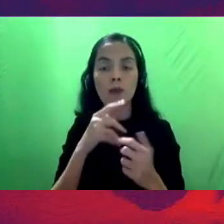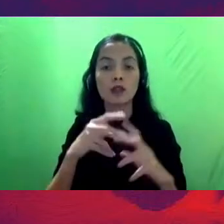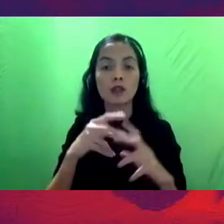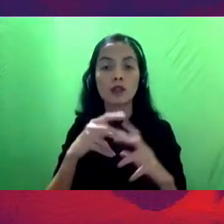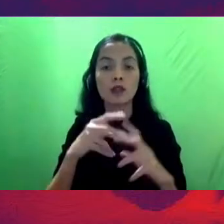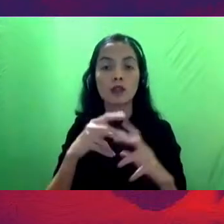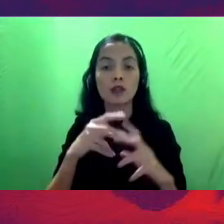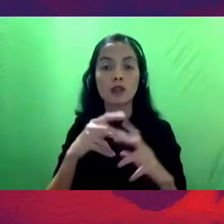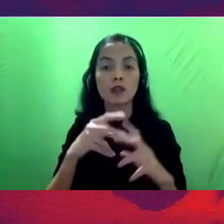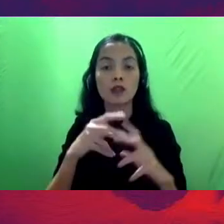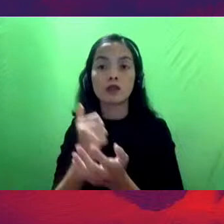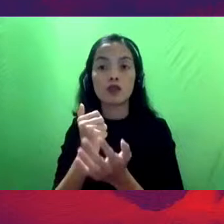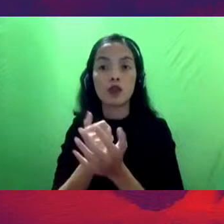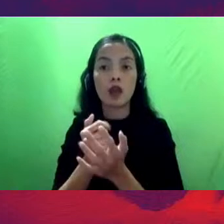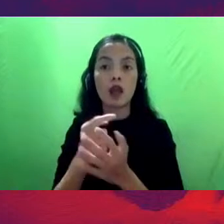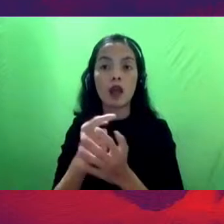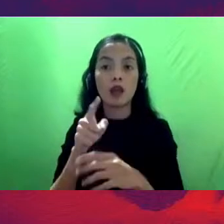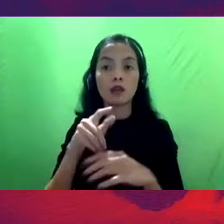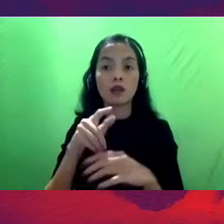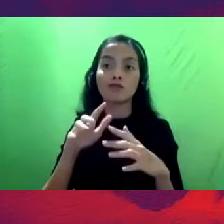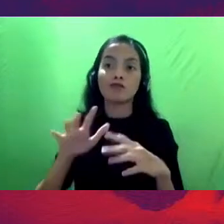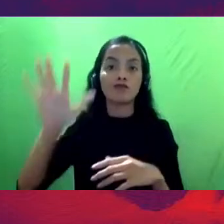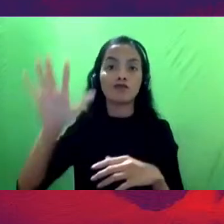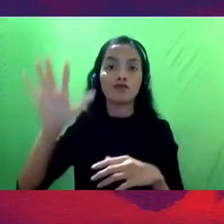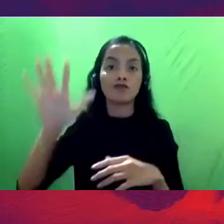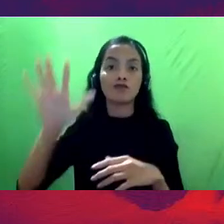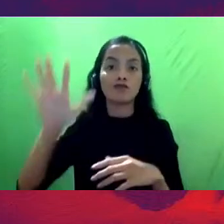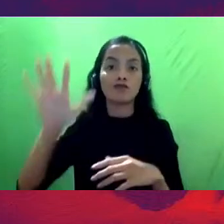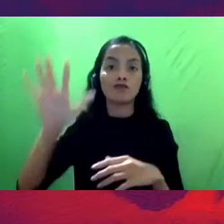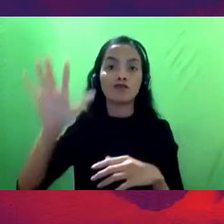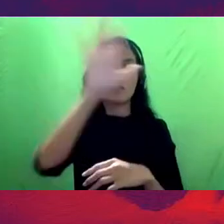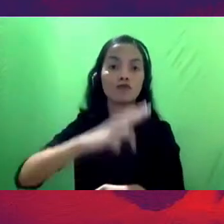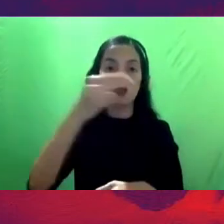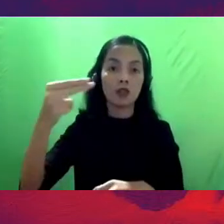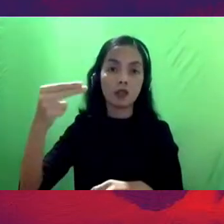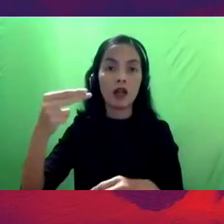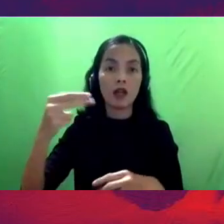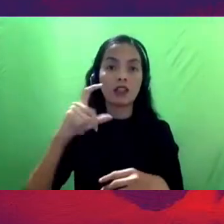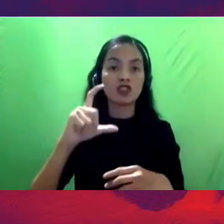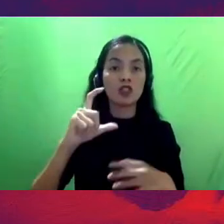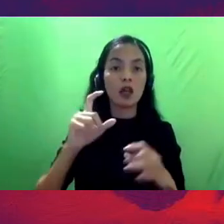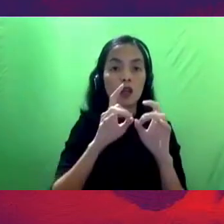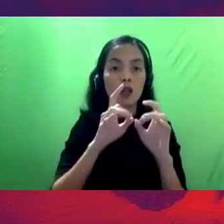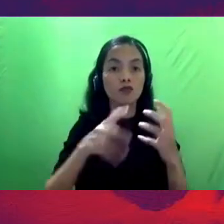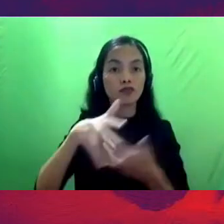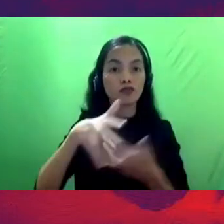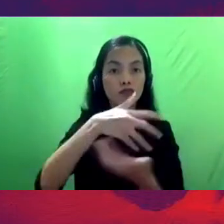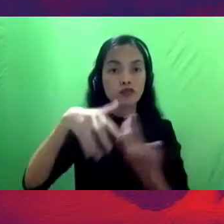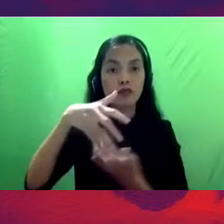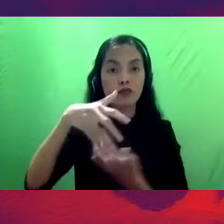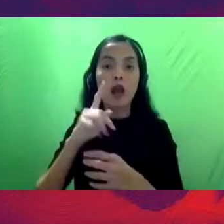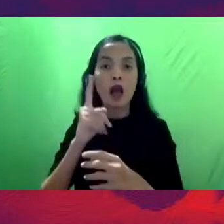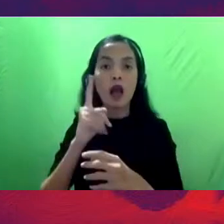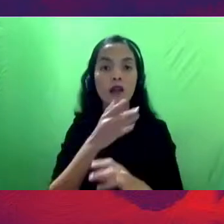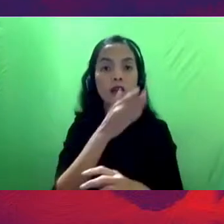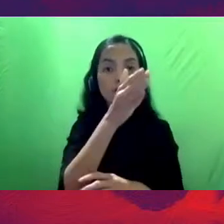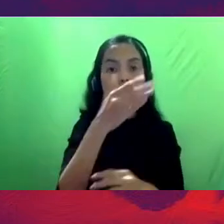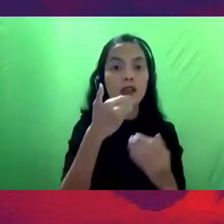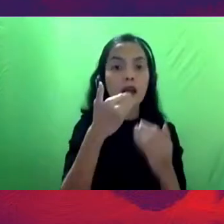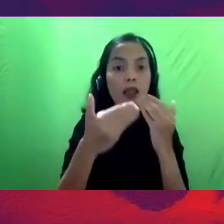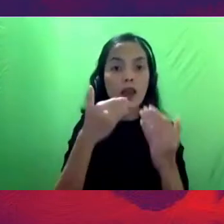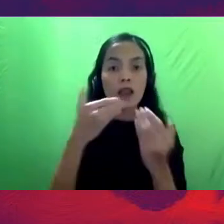level using a mixed method, combining survey and also interview with the